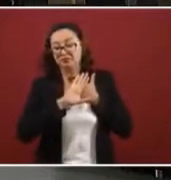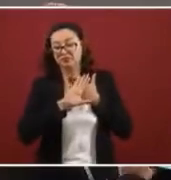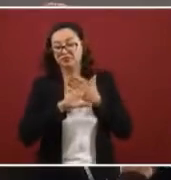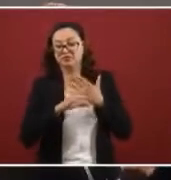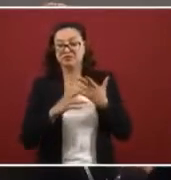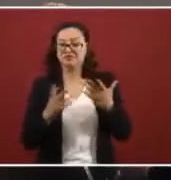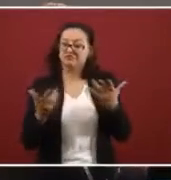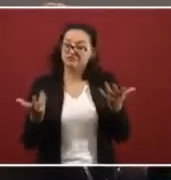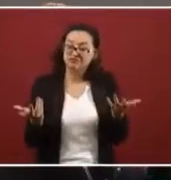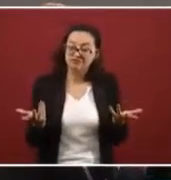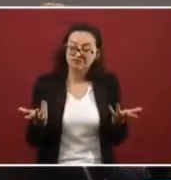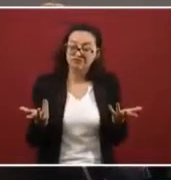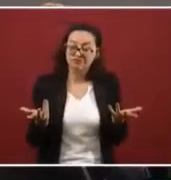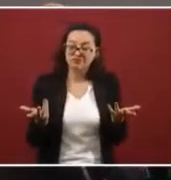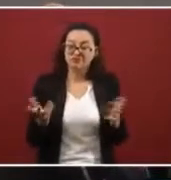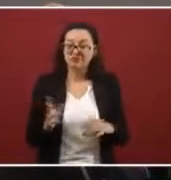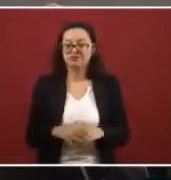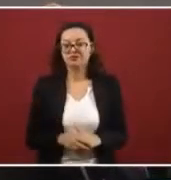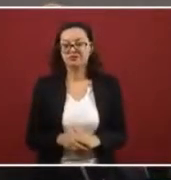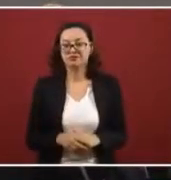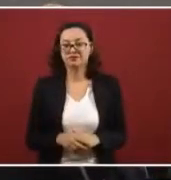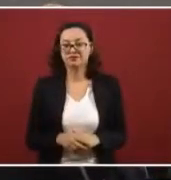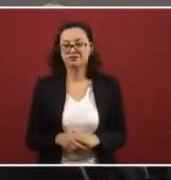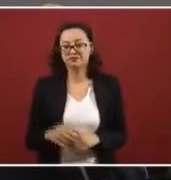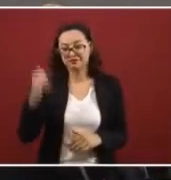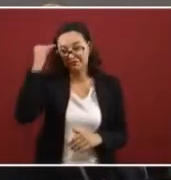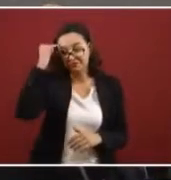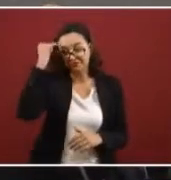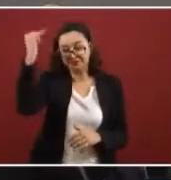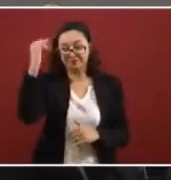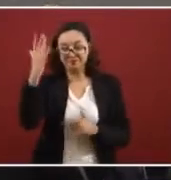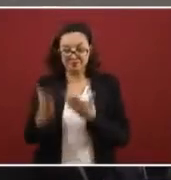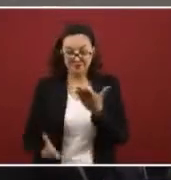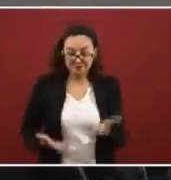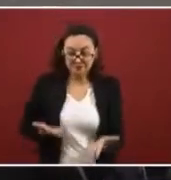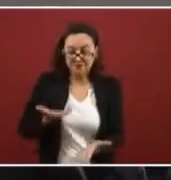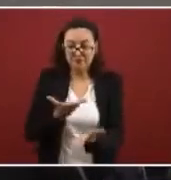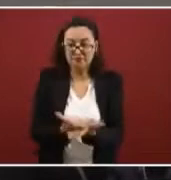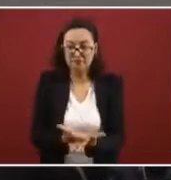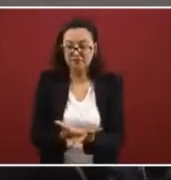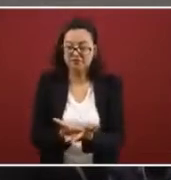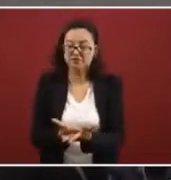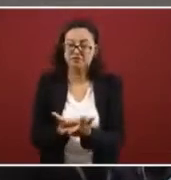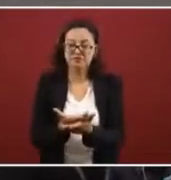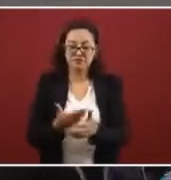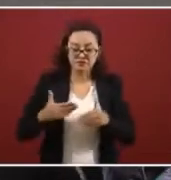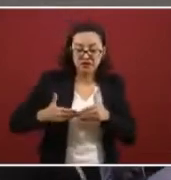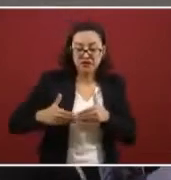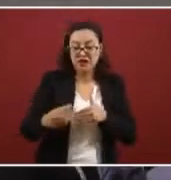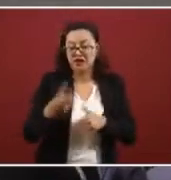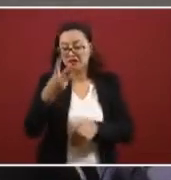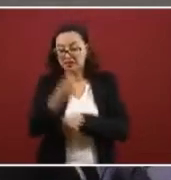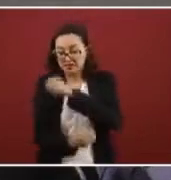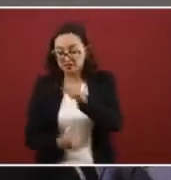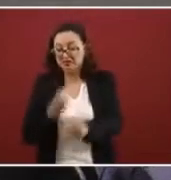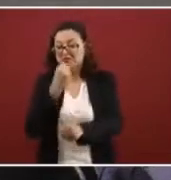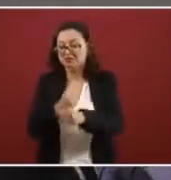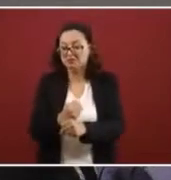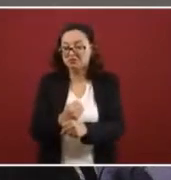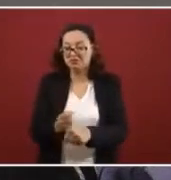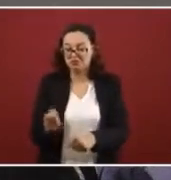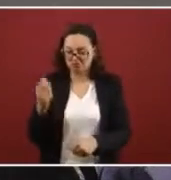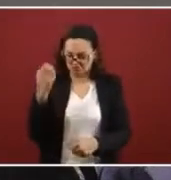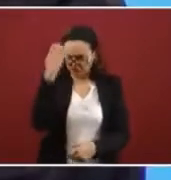que aprueben la is that they approve the initiative de revocación del mandato, to revoke